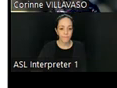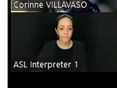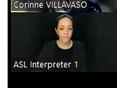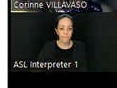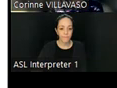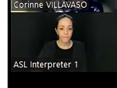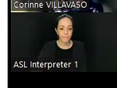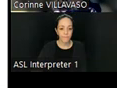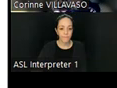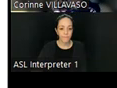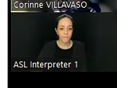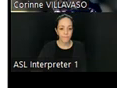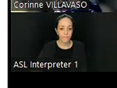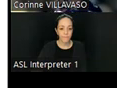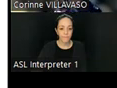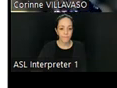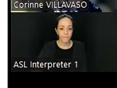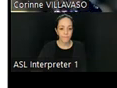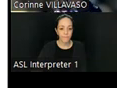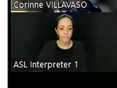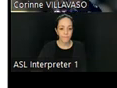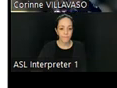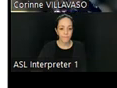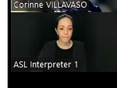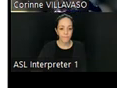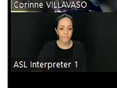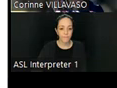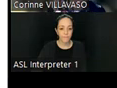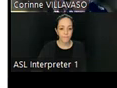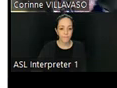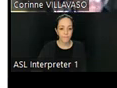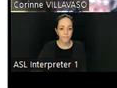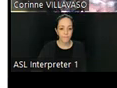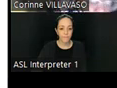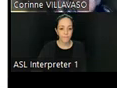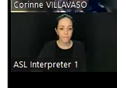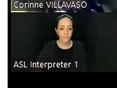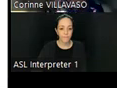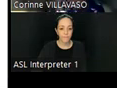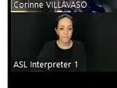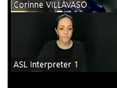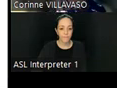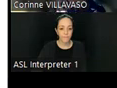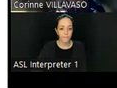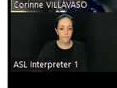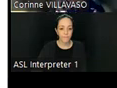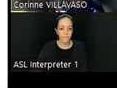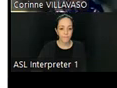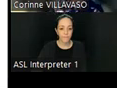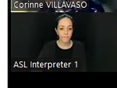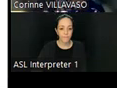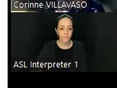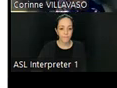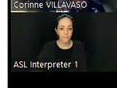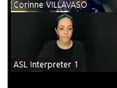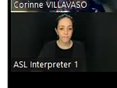Oh yeah, and three is my section. Awesome. So this is a recruitment and appointment process, including representation.